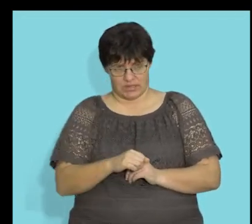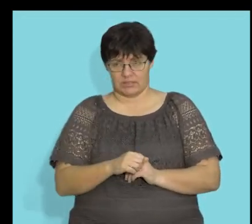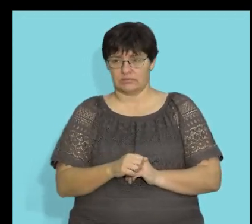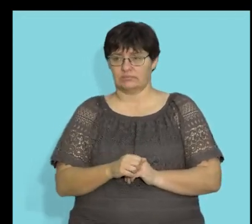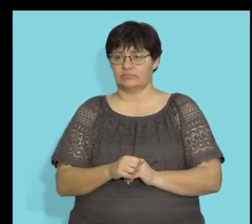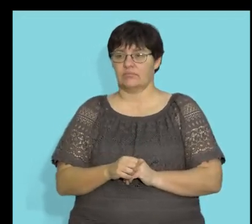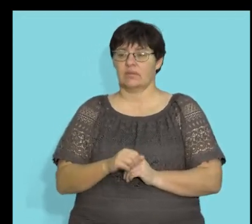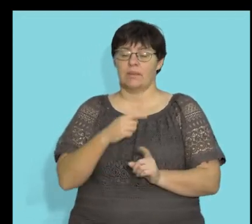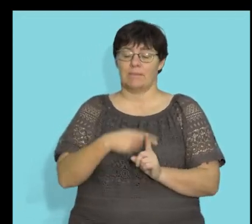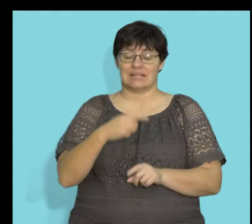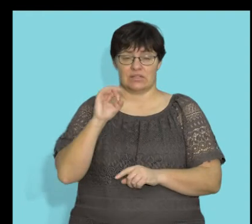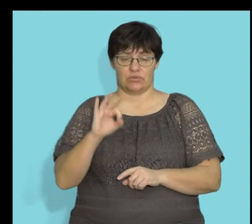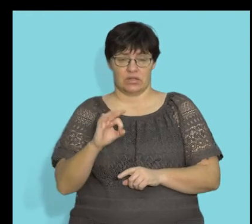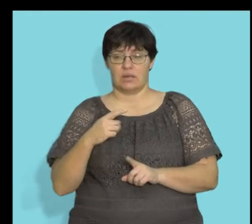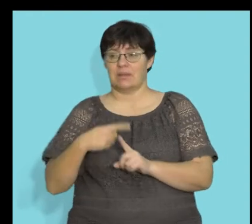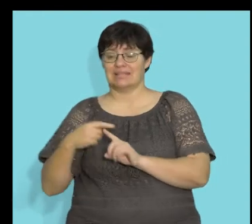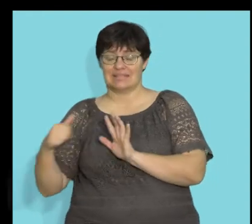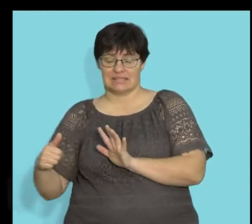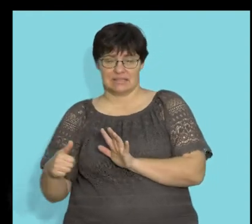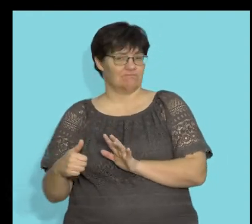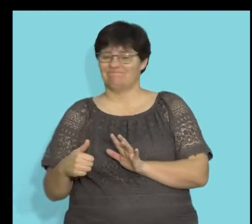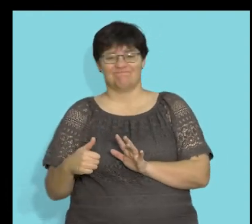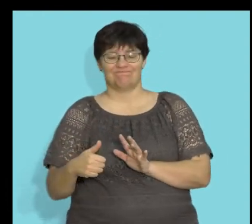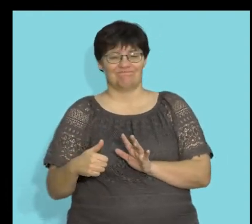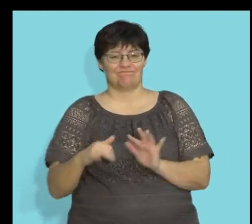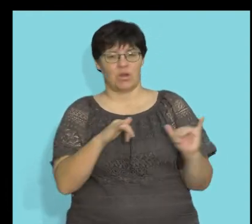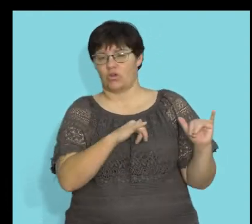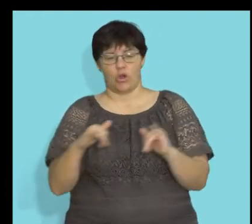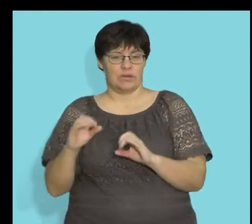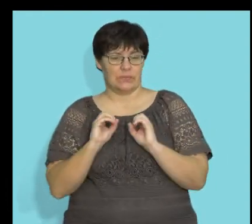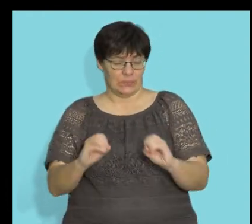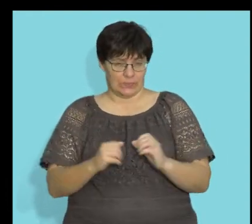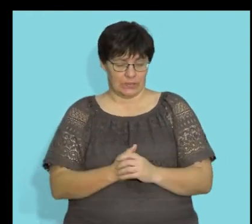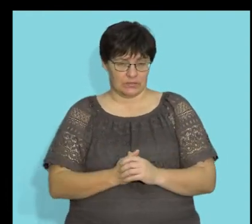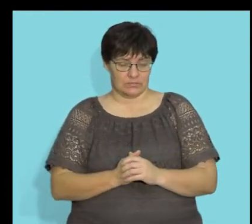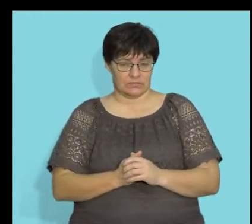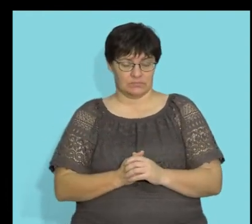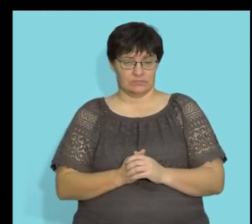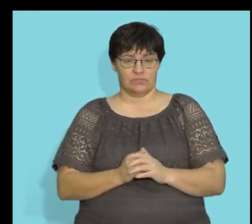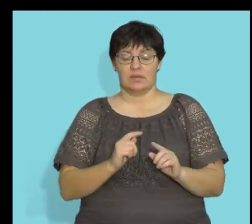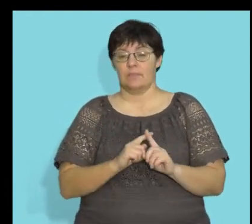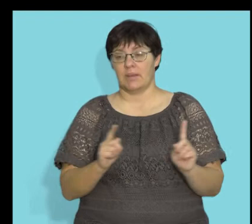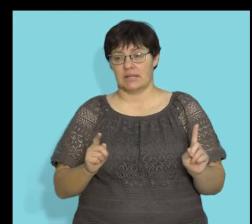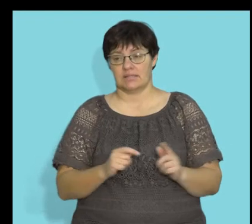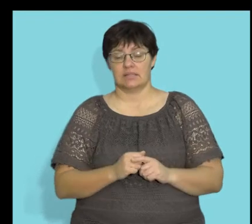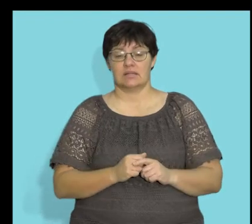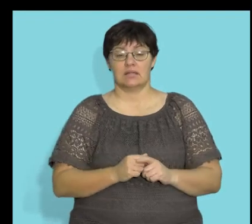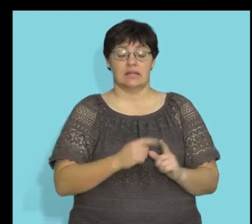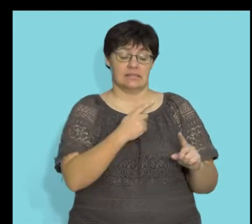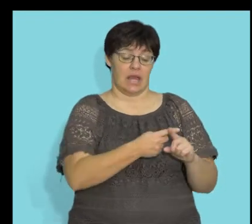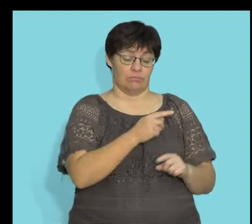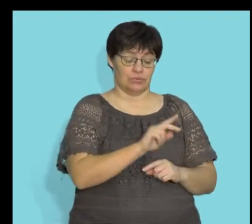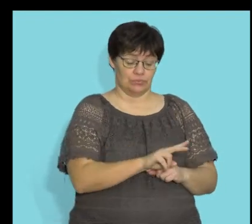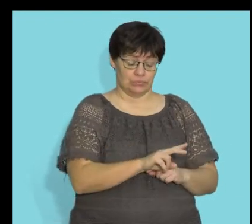having plus 3 and plus 6, that's not a common difference. But I can see that